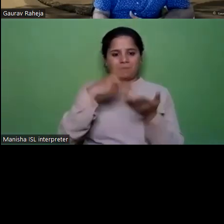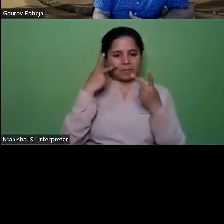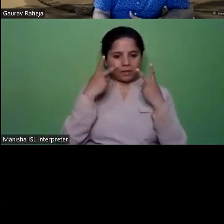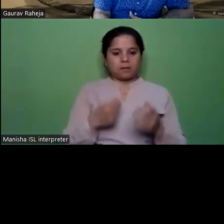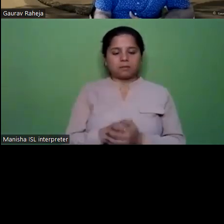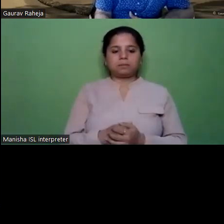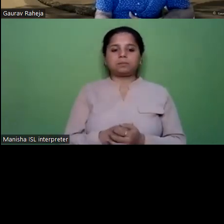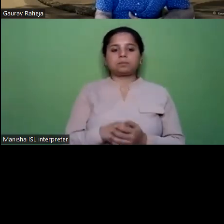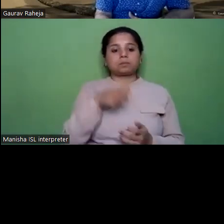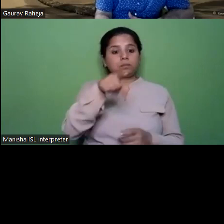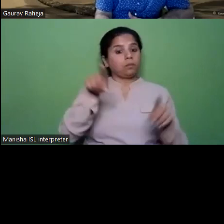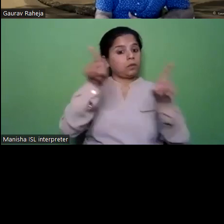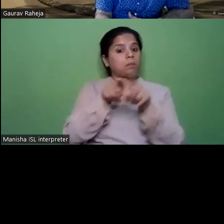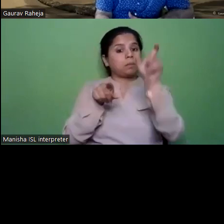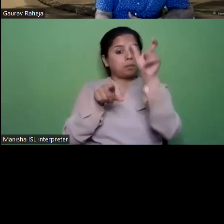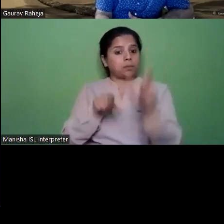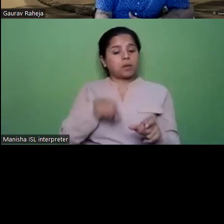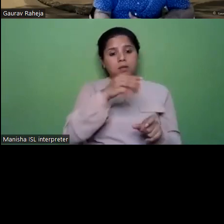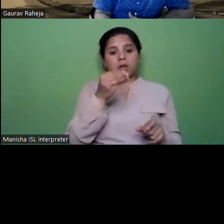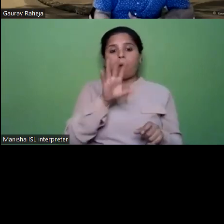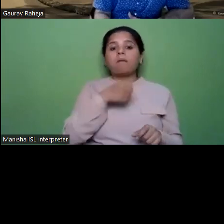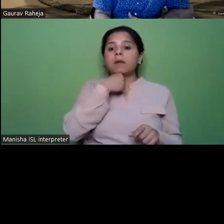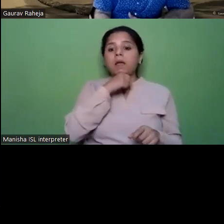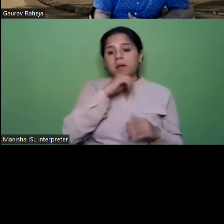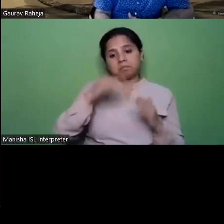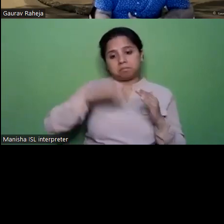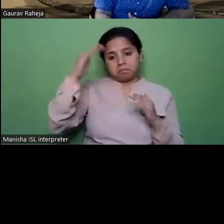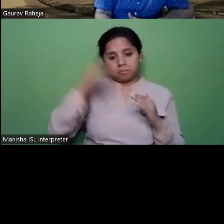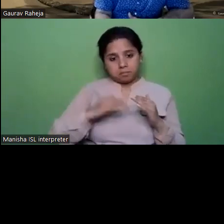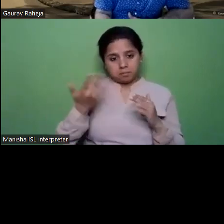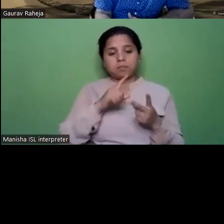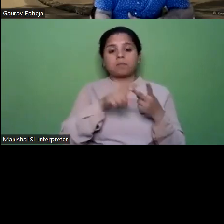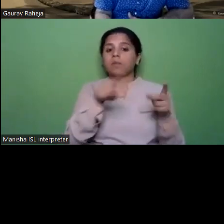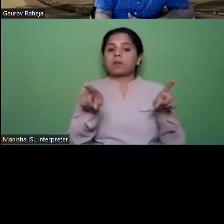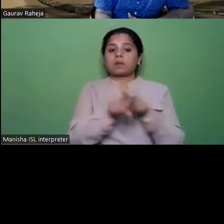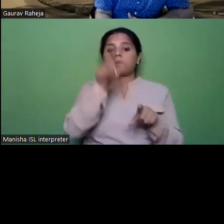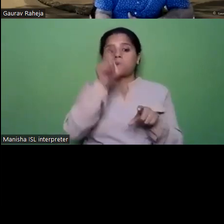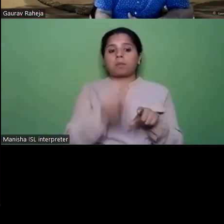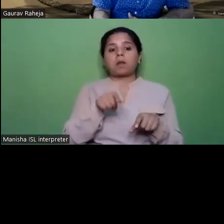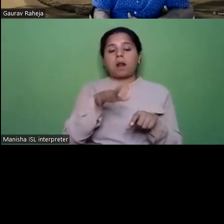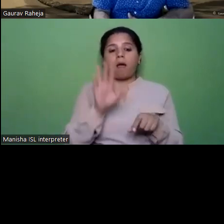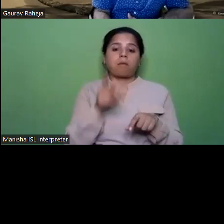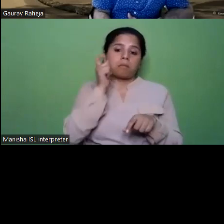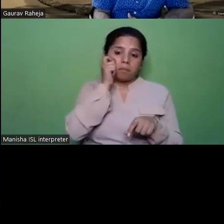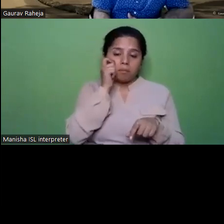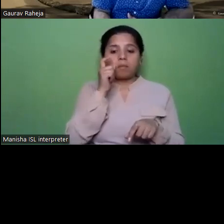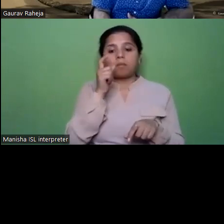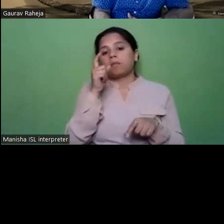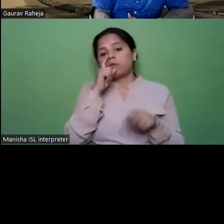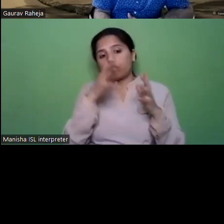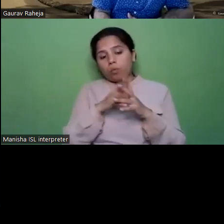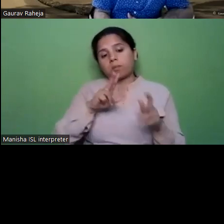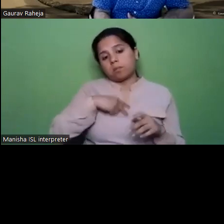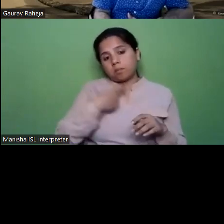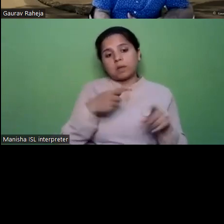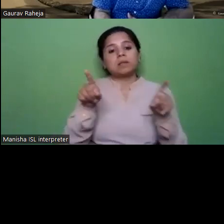same human who has a certain age. It is the same human, he or she has a gender. It is the same human who